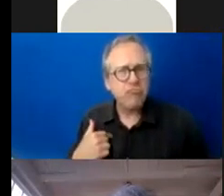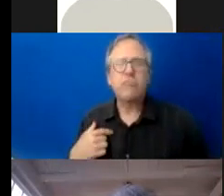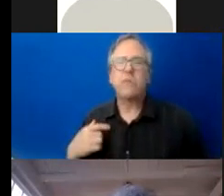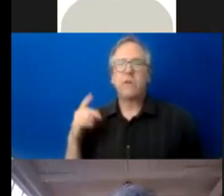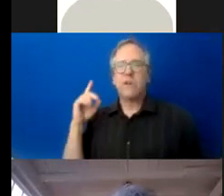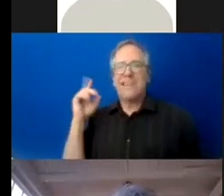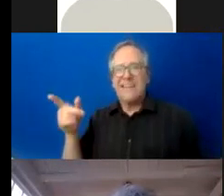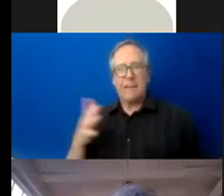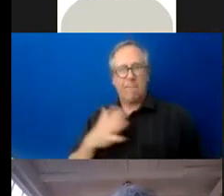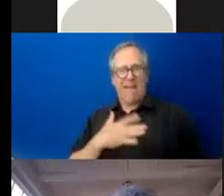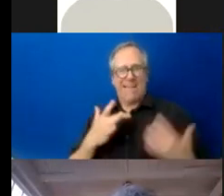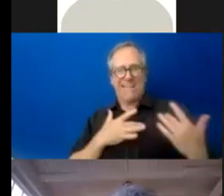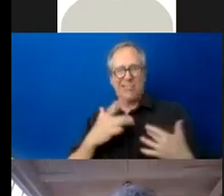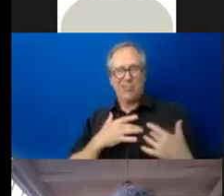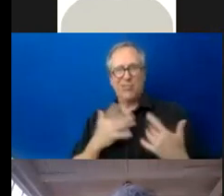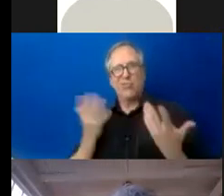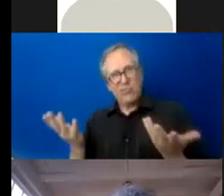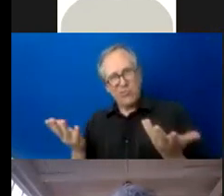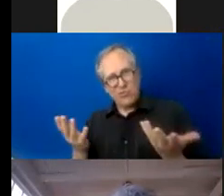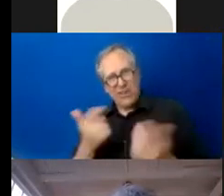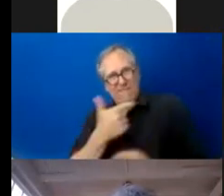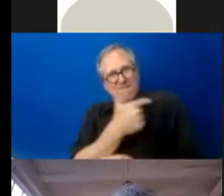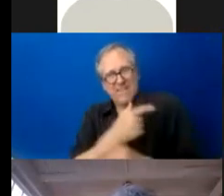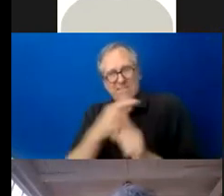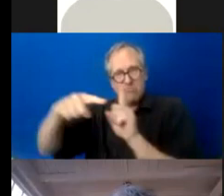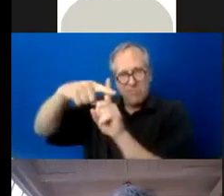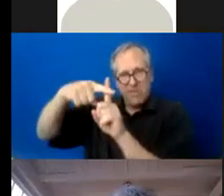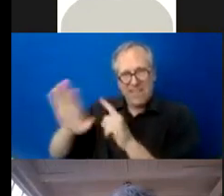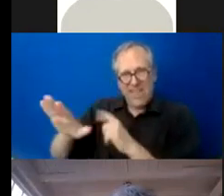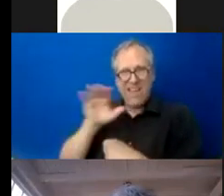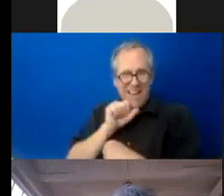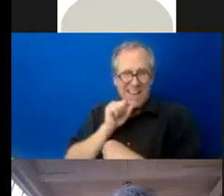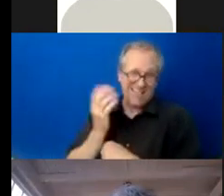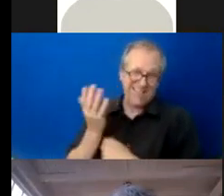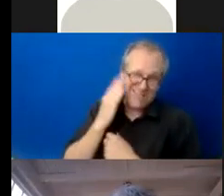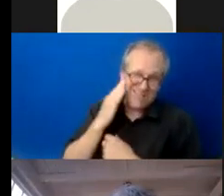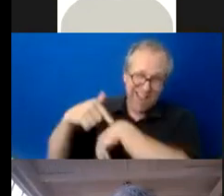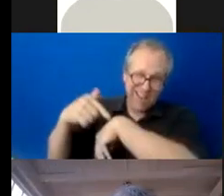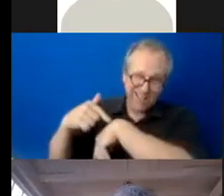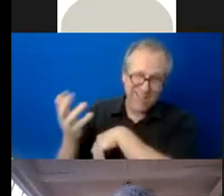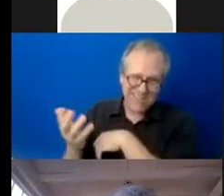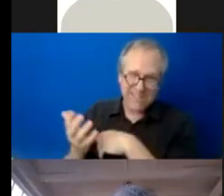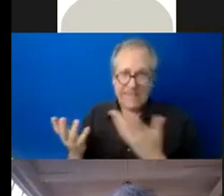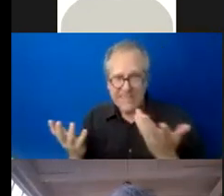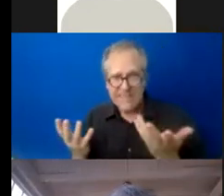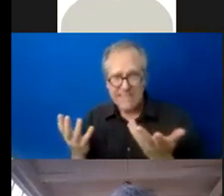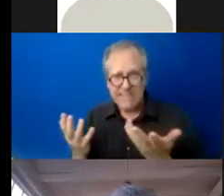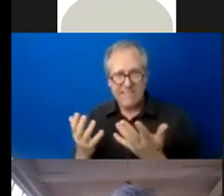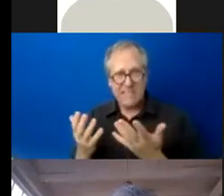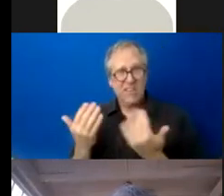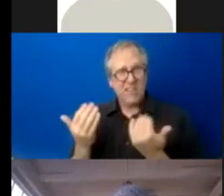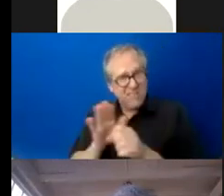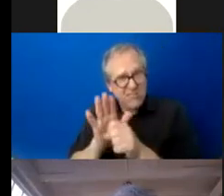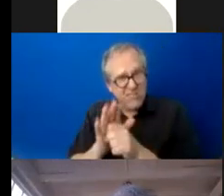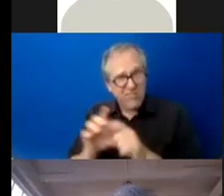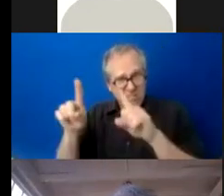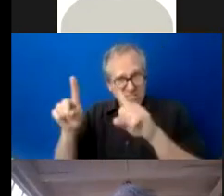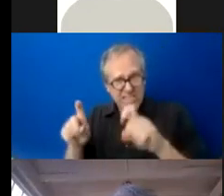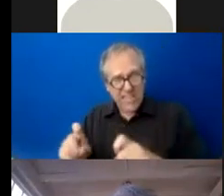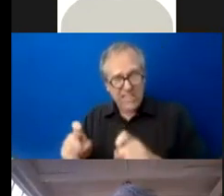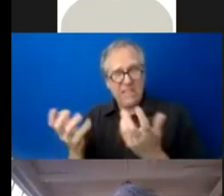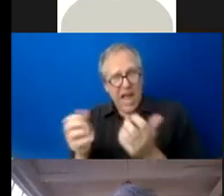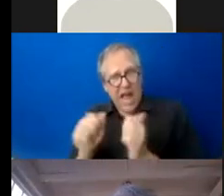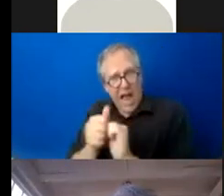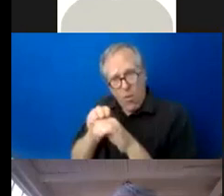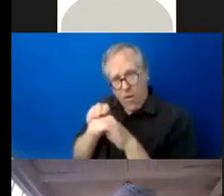But that's really my concern about the vaccine with this age group, is that have we had enough time to really know how that's